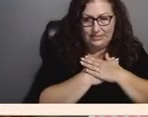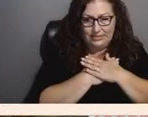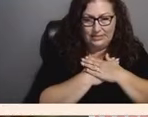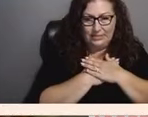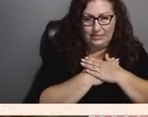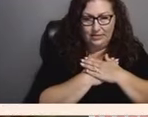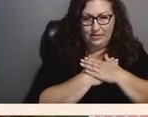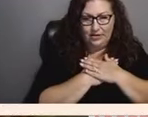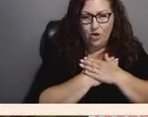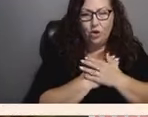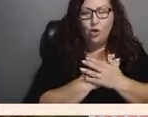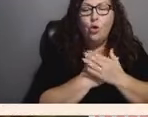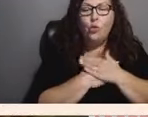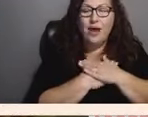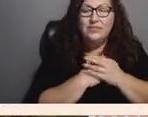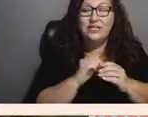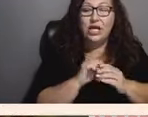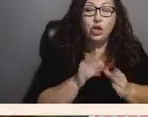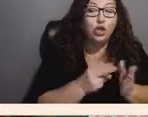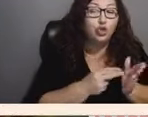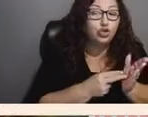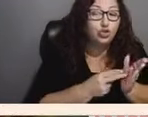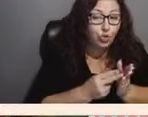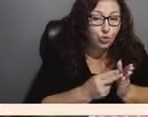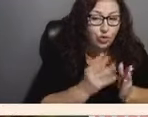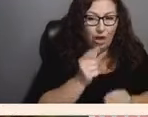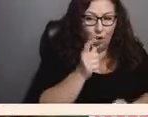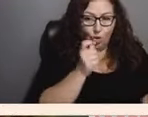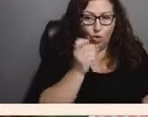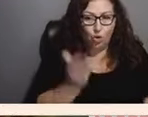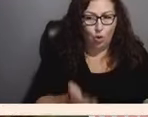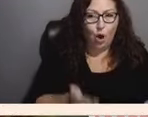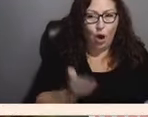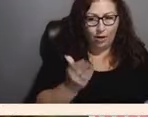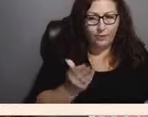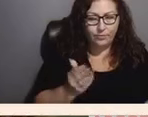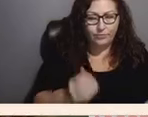truth and who you are. And be